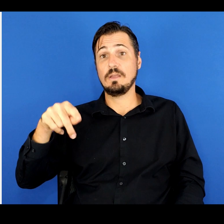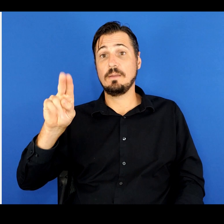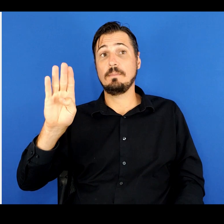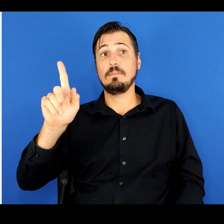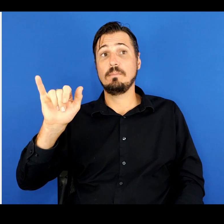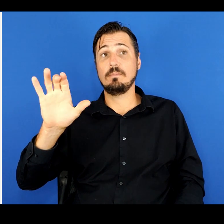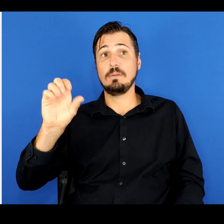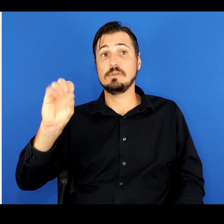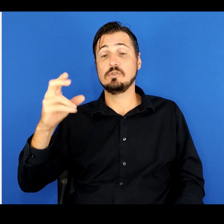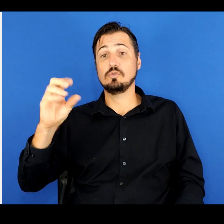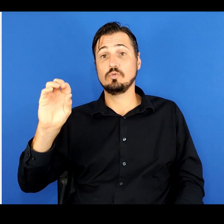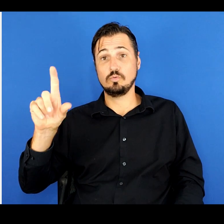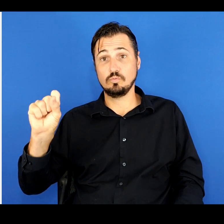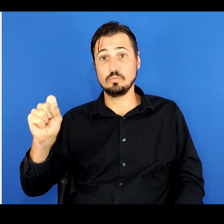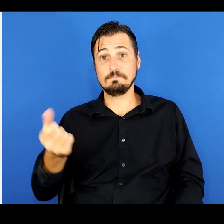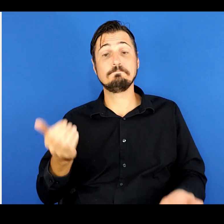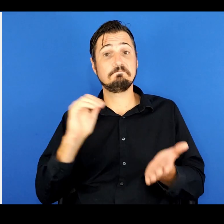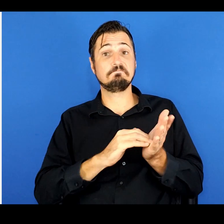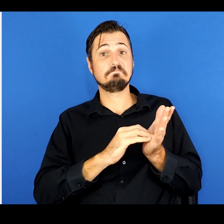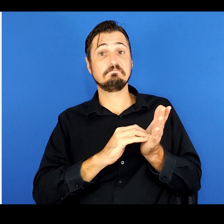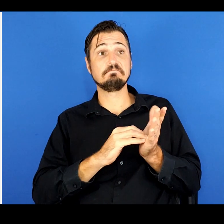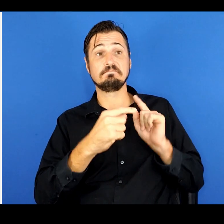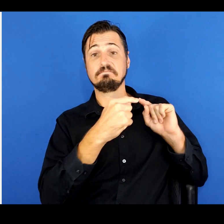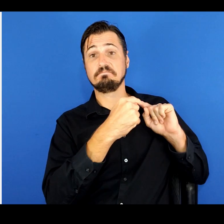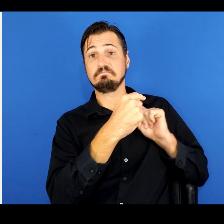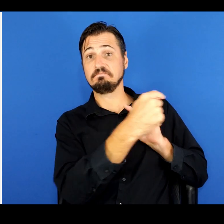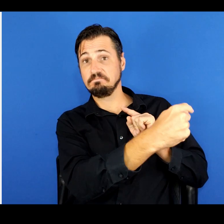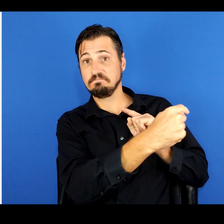Schools. Once again, that's